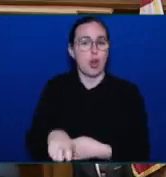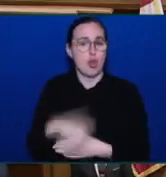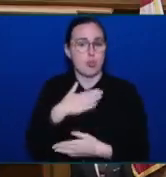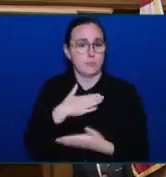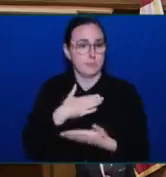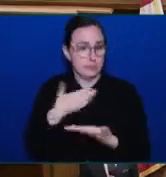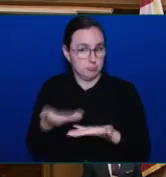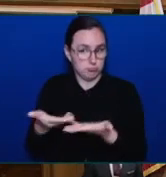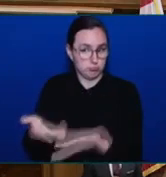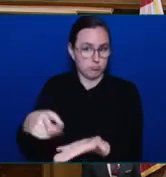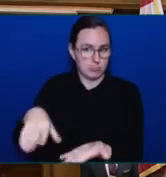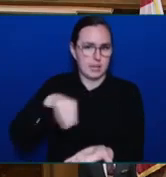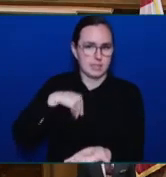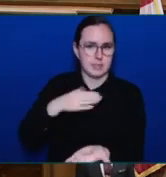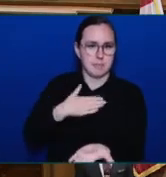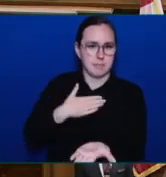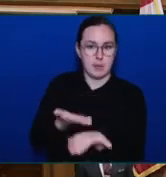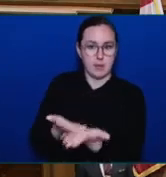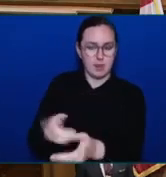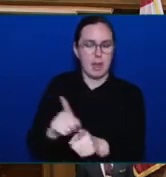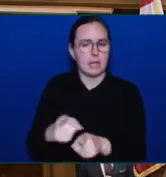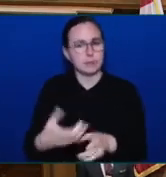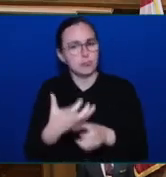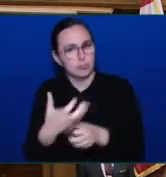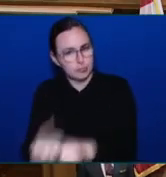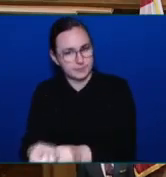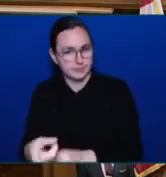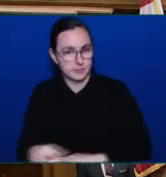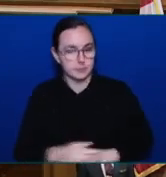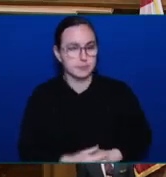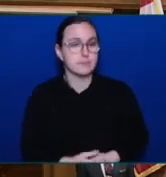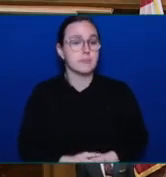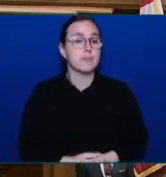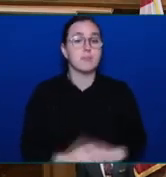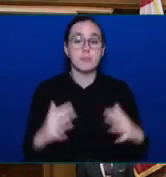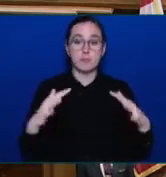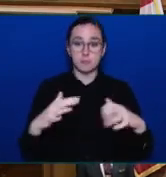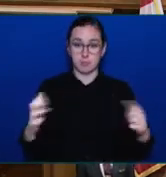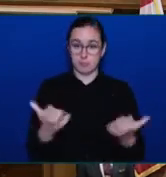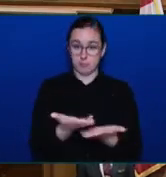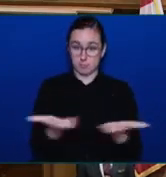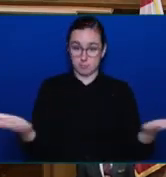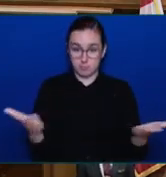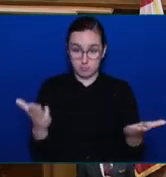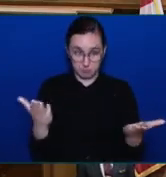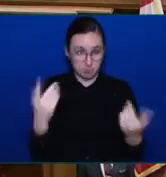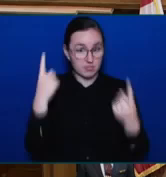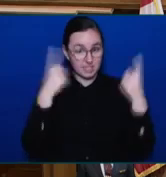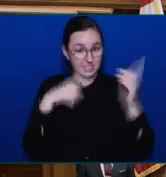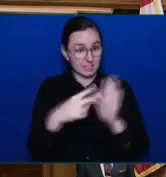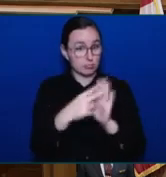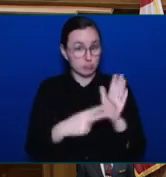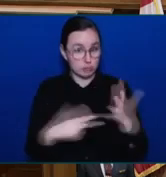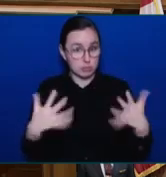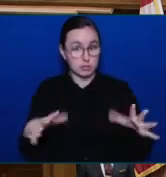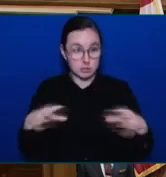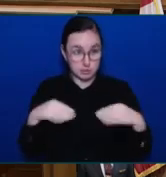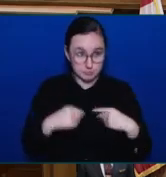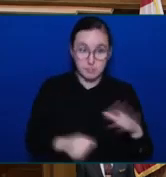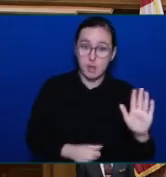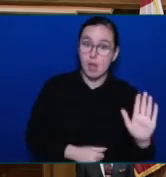Members, the question is that the report be taken as read and received. All those in favour indicate aye. Aye. Opposed? Motion